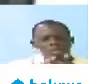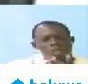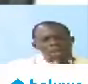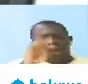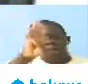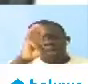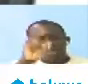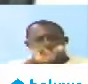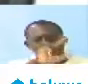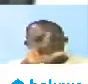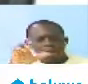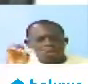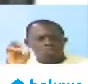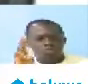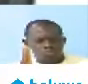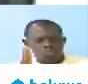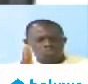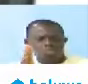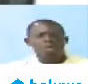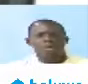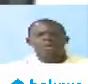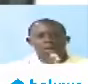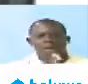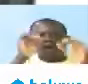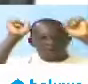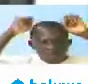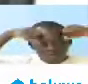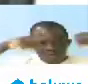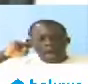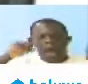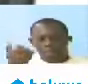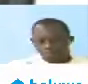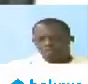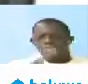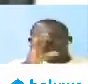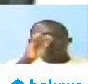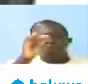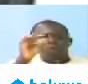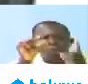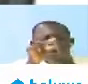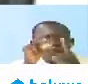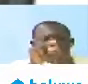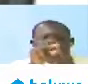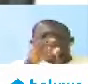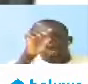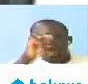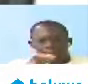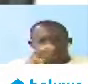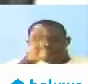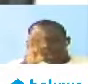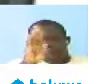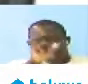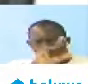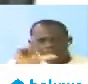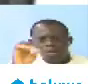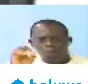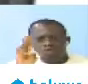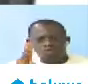ka fo Balo, but I'm anke wo Balo Kanteh. It is the Fula pronunciation who used to say Mbalo. But it